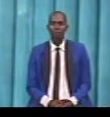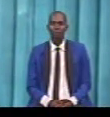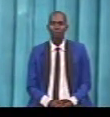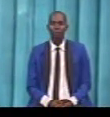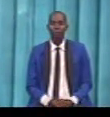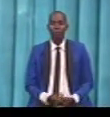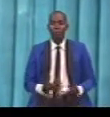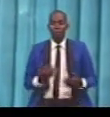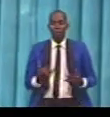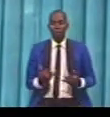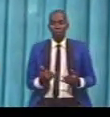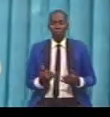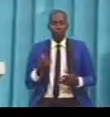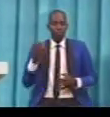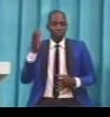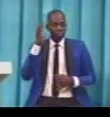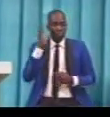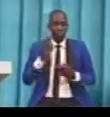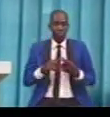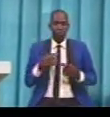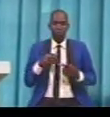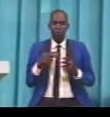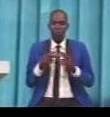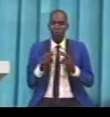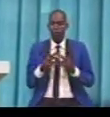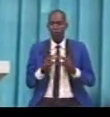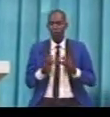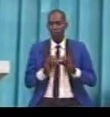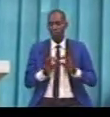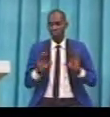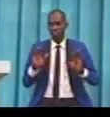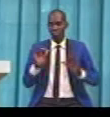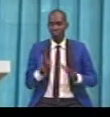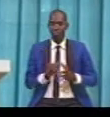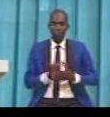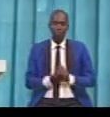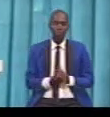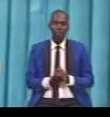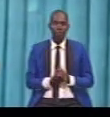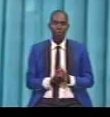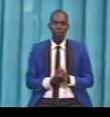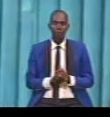Please listen very attentively. I have just very few minutes.